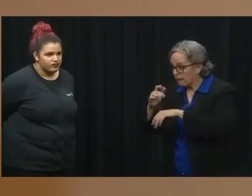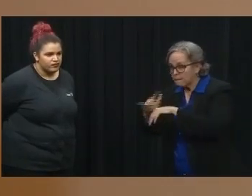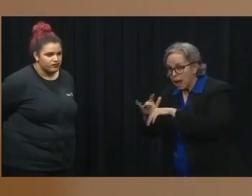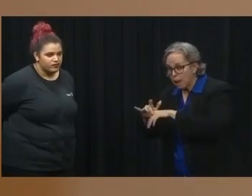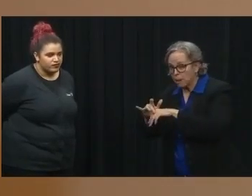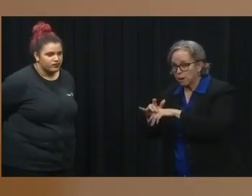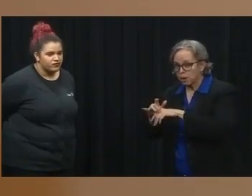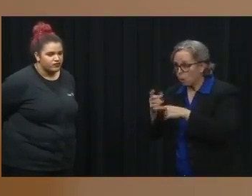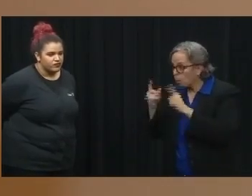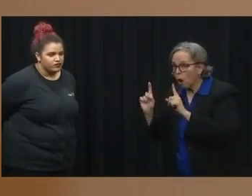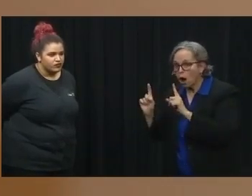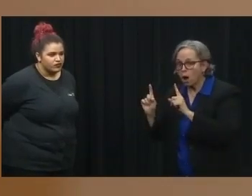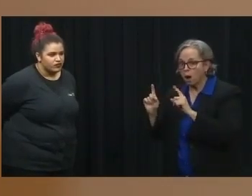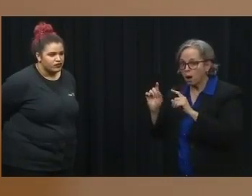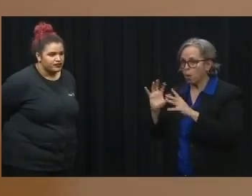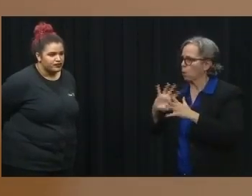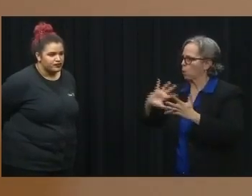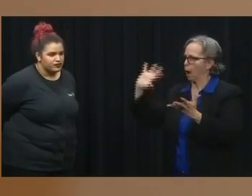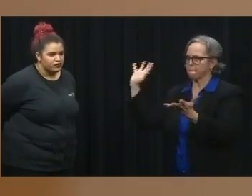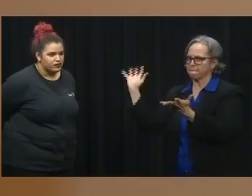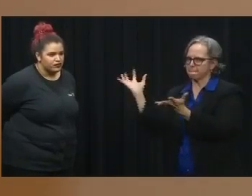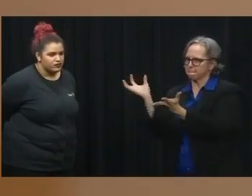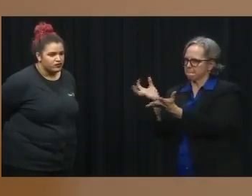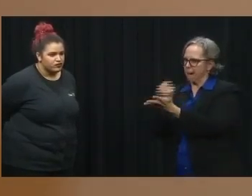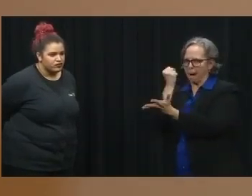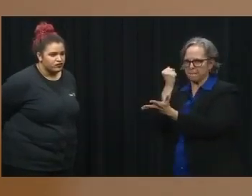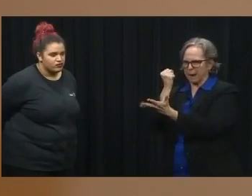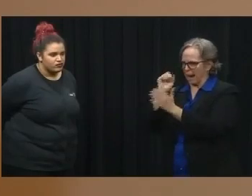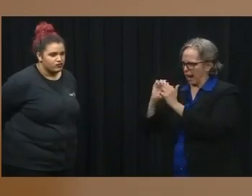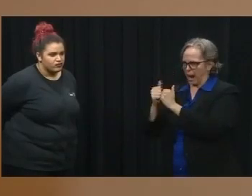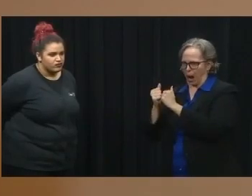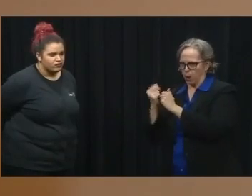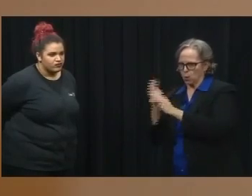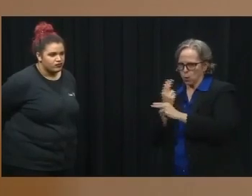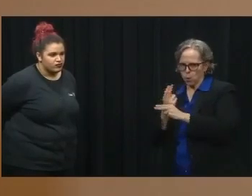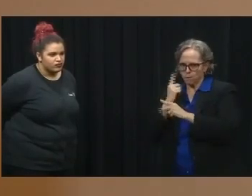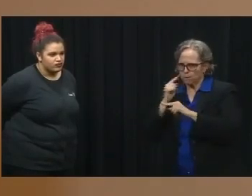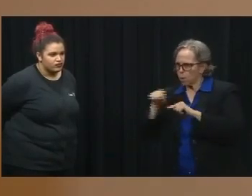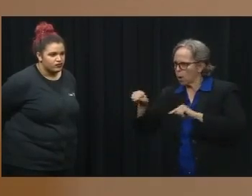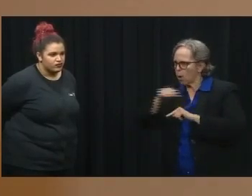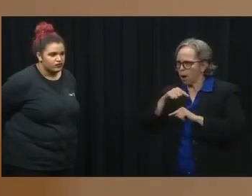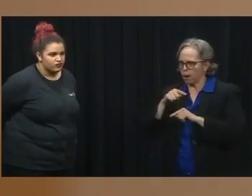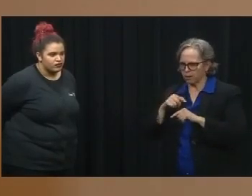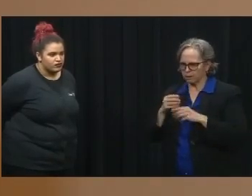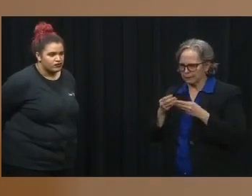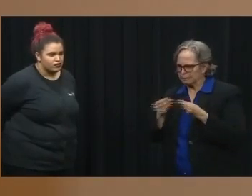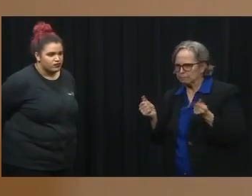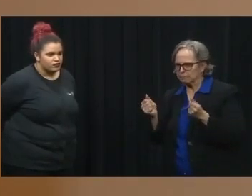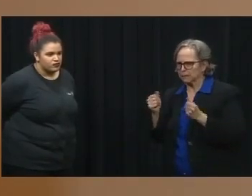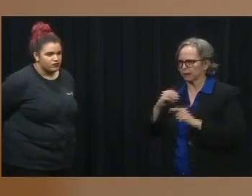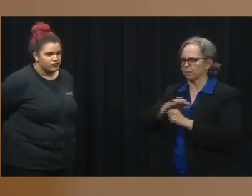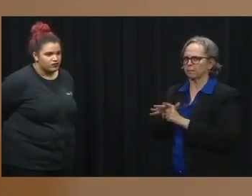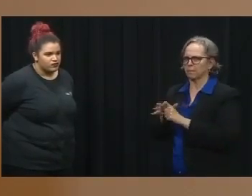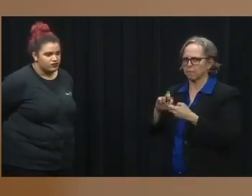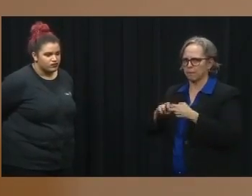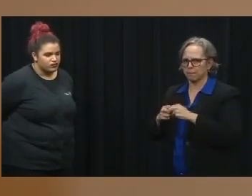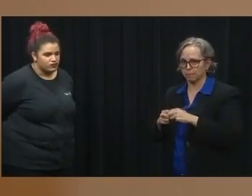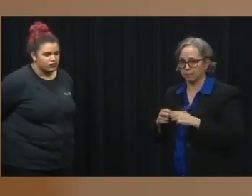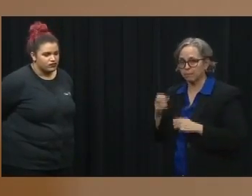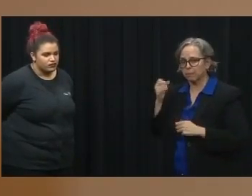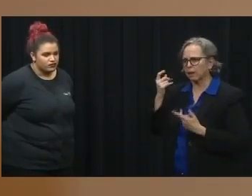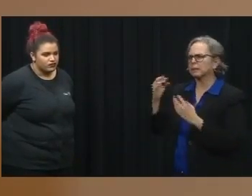what we can do and how we can get out of this. But also, it will teach us so much about what has happened